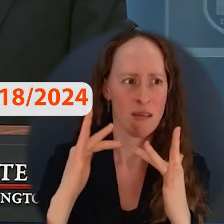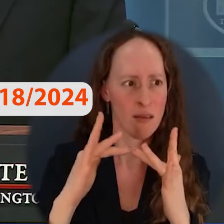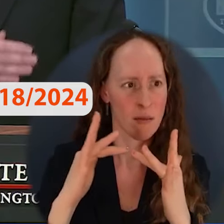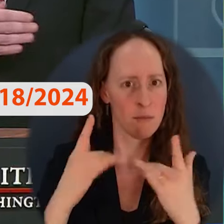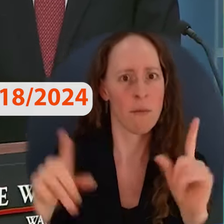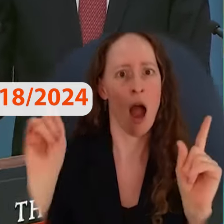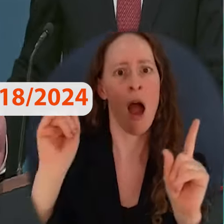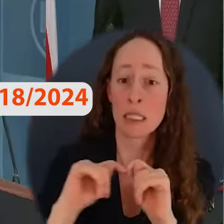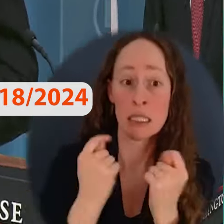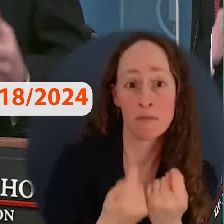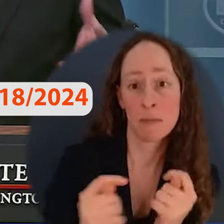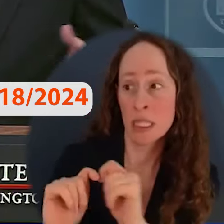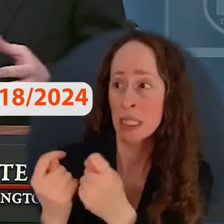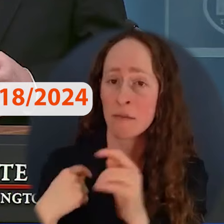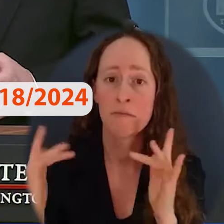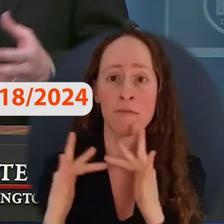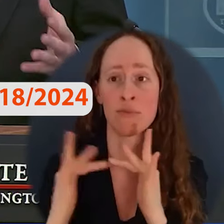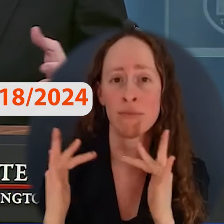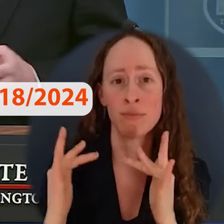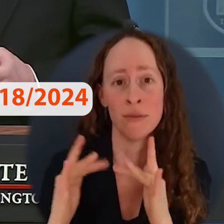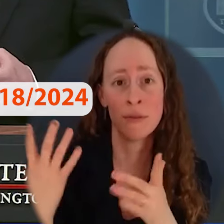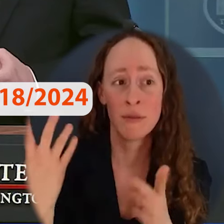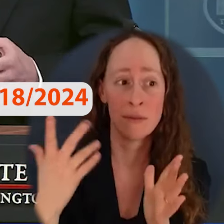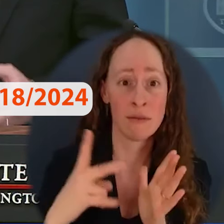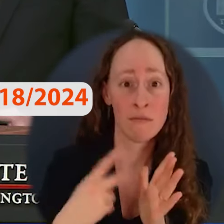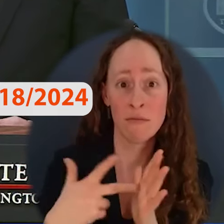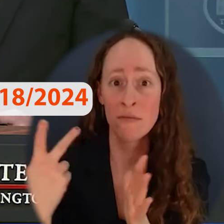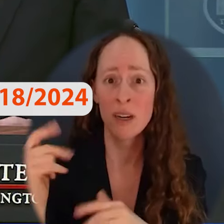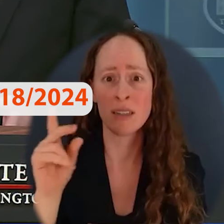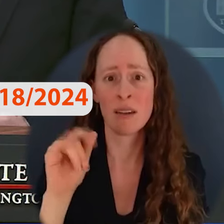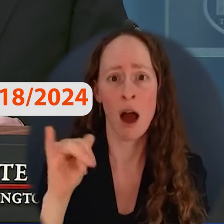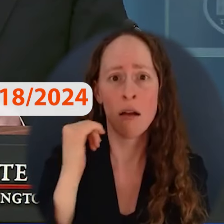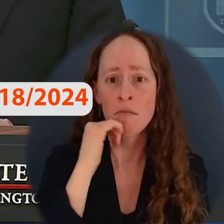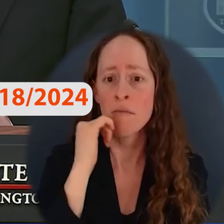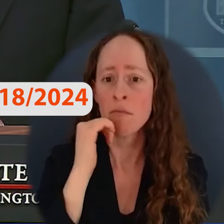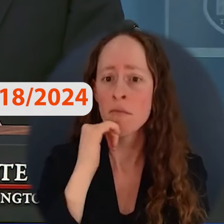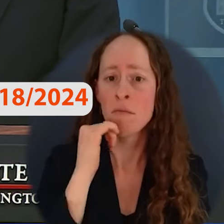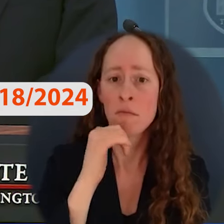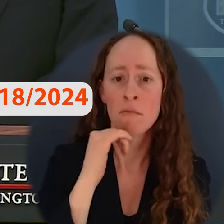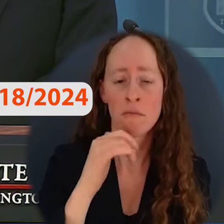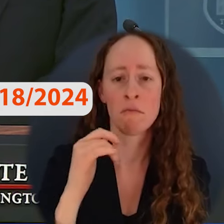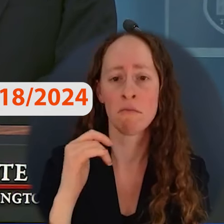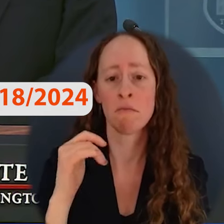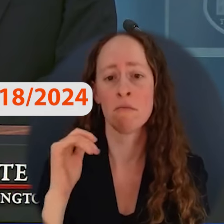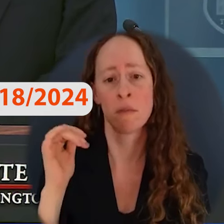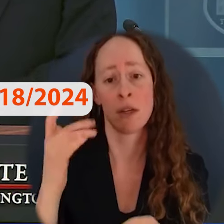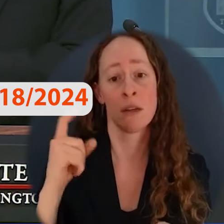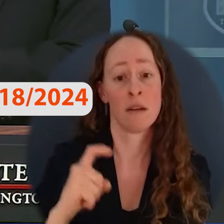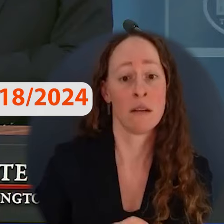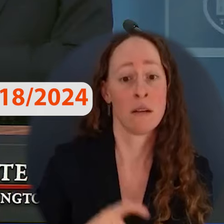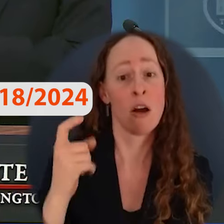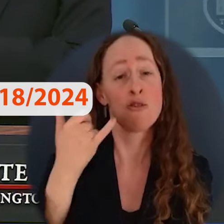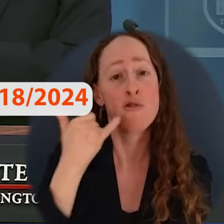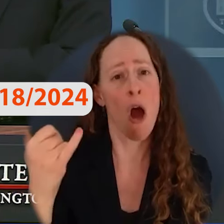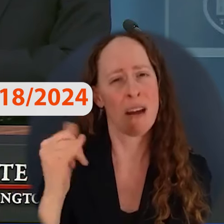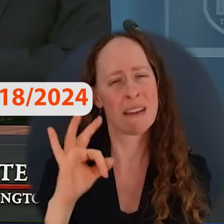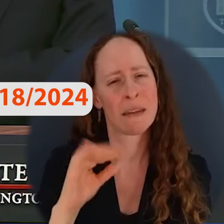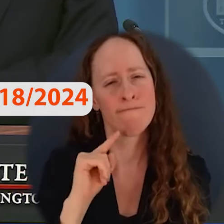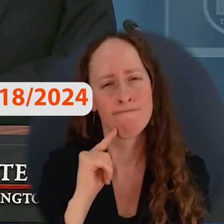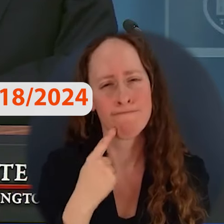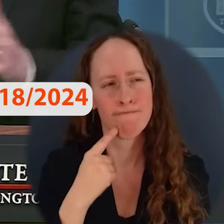single day at every level, and he reserves his calls for the Prime Minister for when he believes there's a key strategic moment that needs to come forward. That's point one. Point